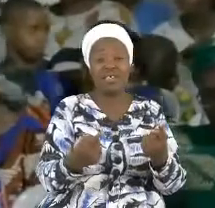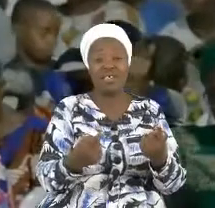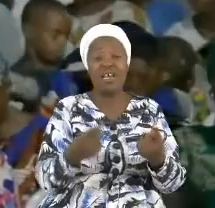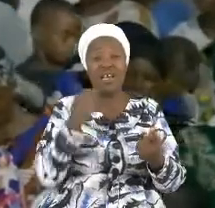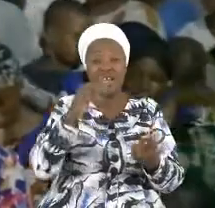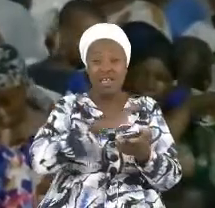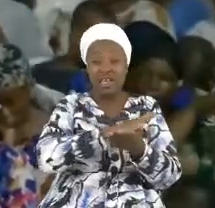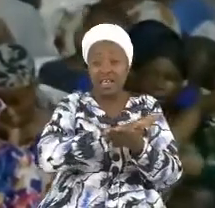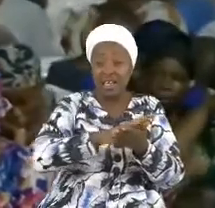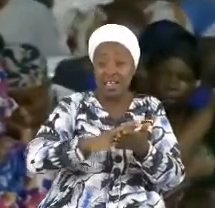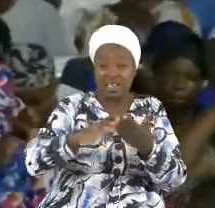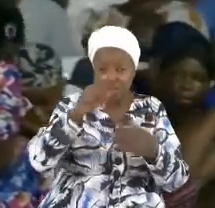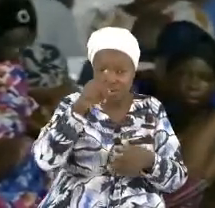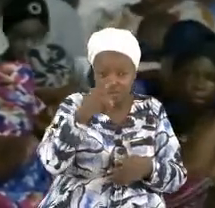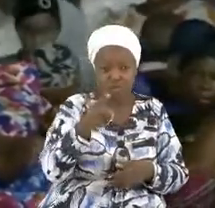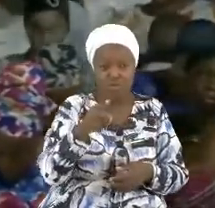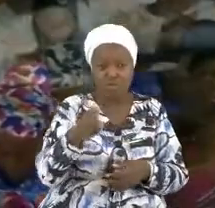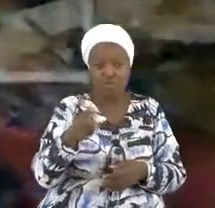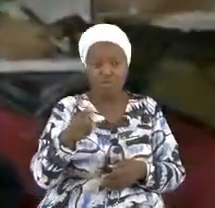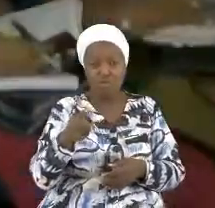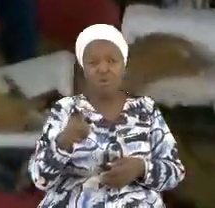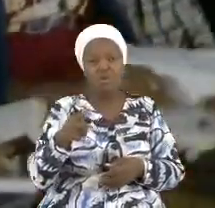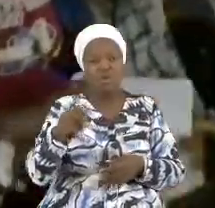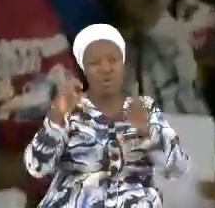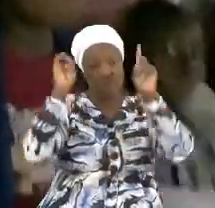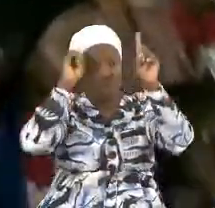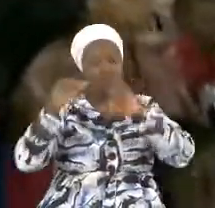Can he do it for everybody here at the same time?